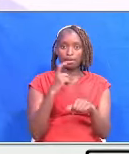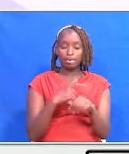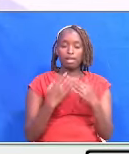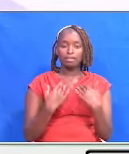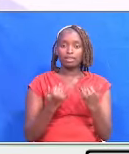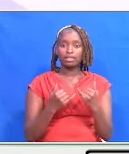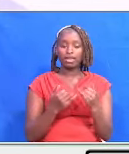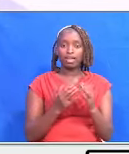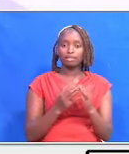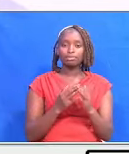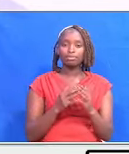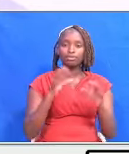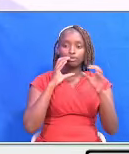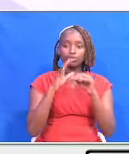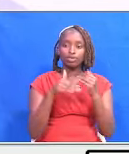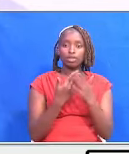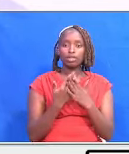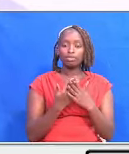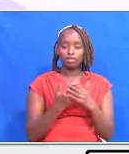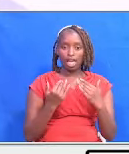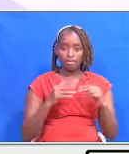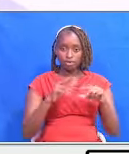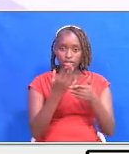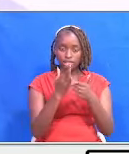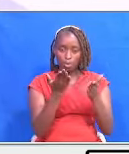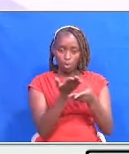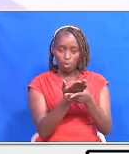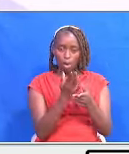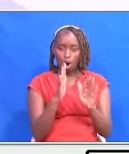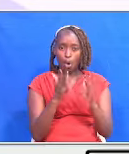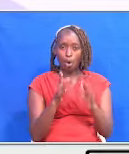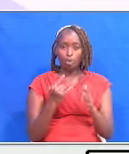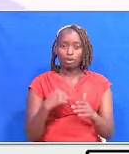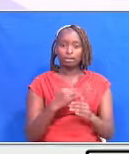even his progress. I have looked at some documents, especially on how we are implementing